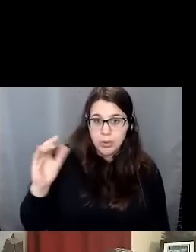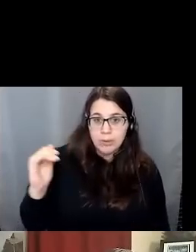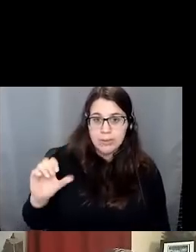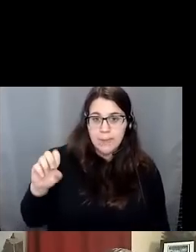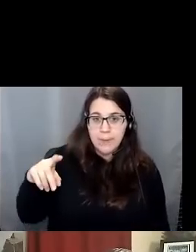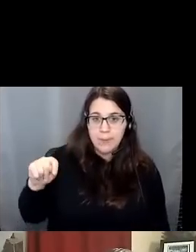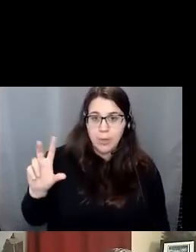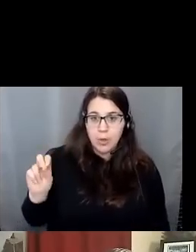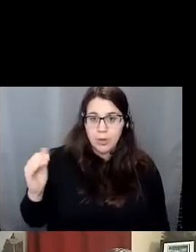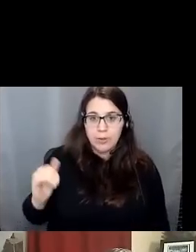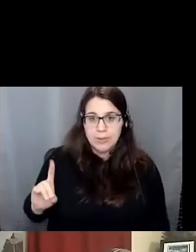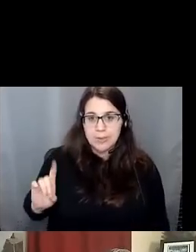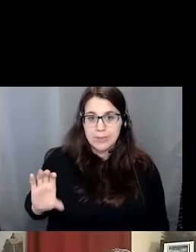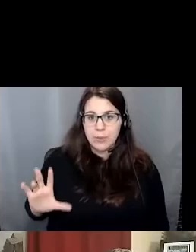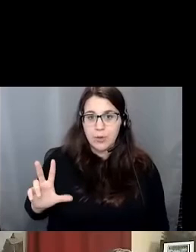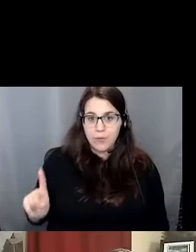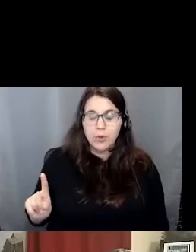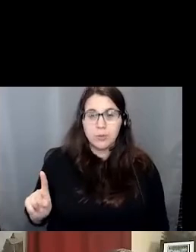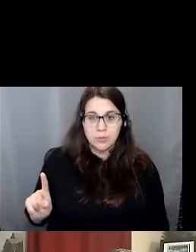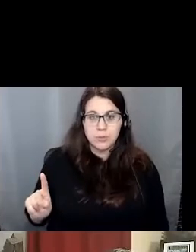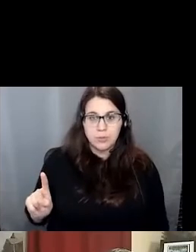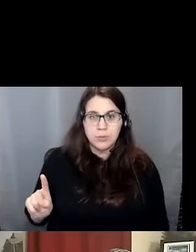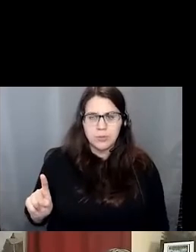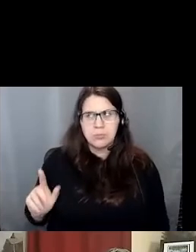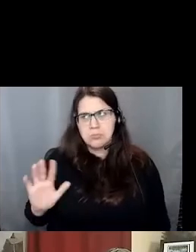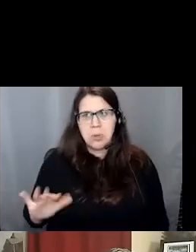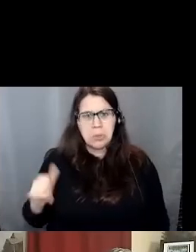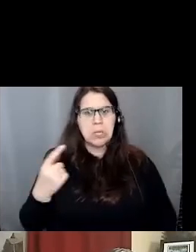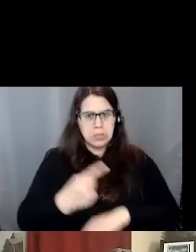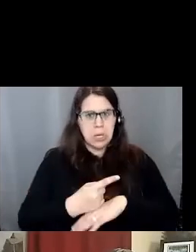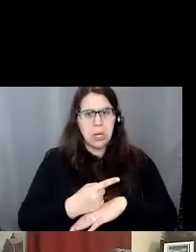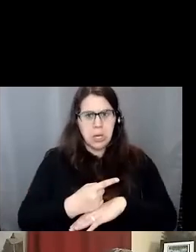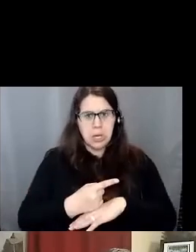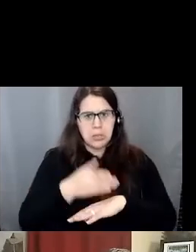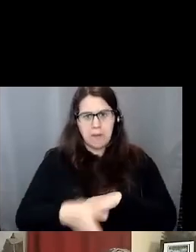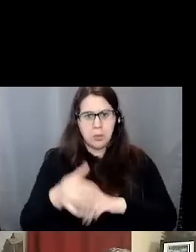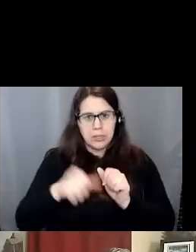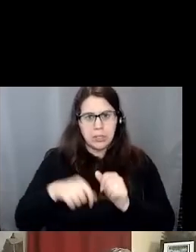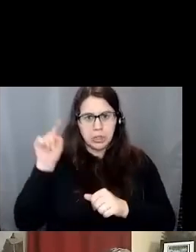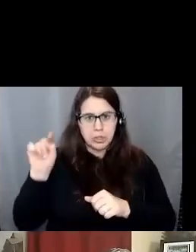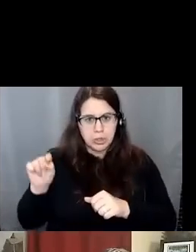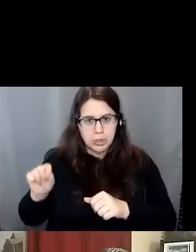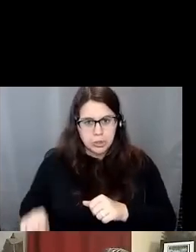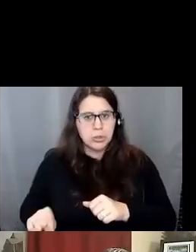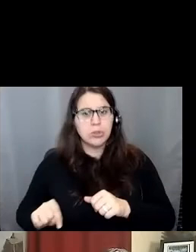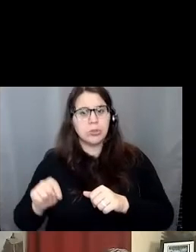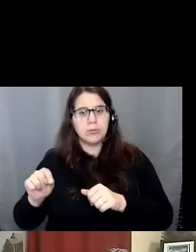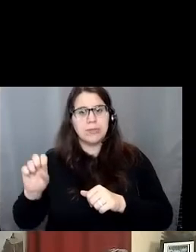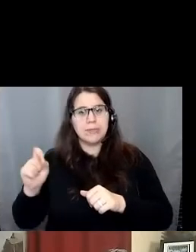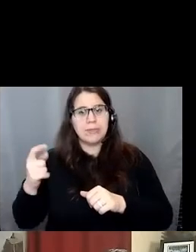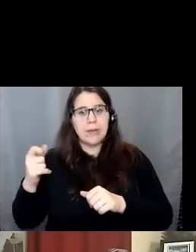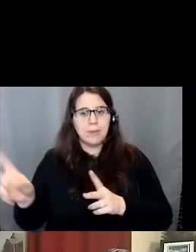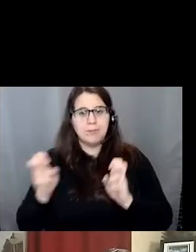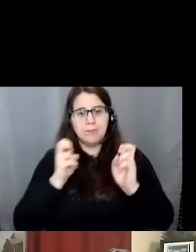and December 31st. So after about 10 business days after the end of each of those, the statement should be uploaded to the site and you